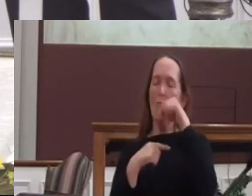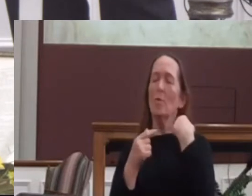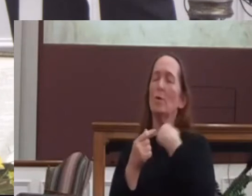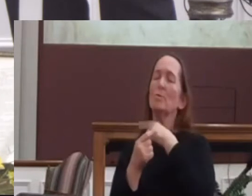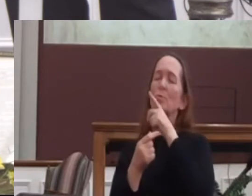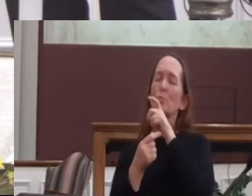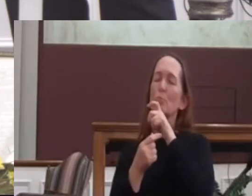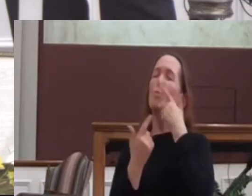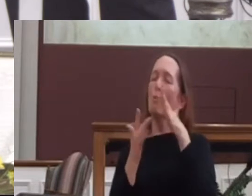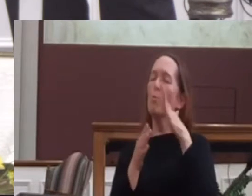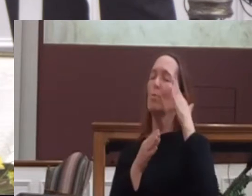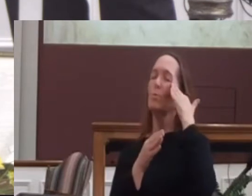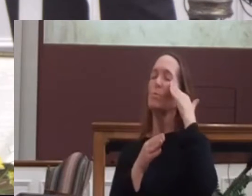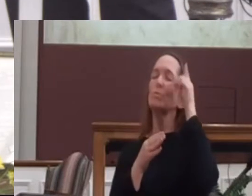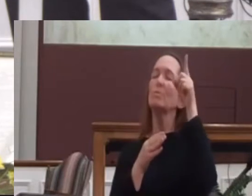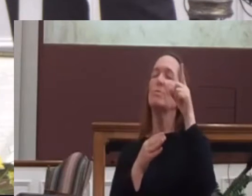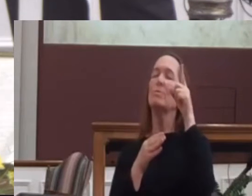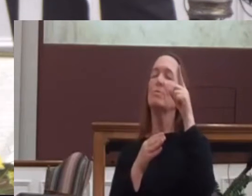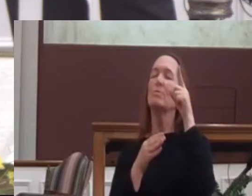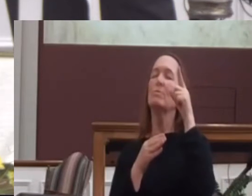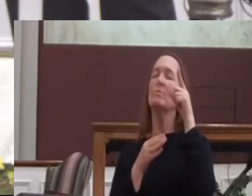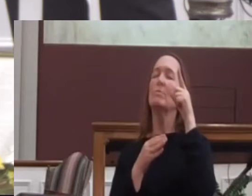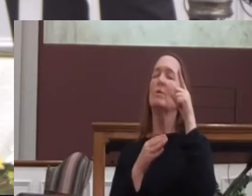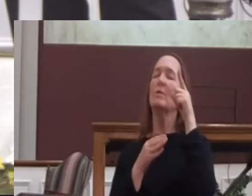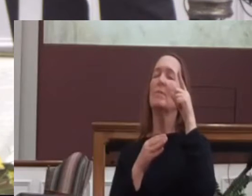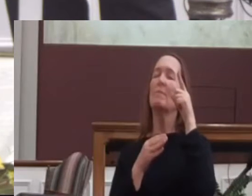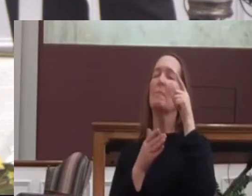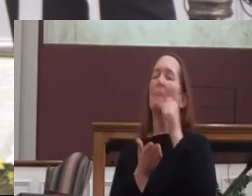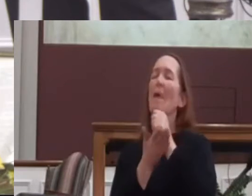And Lord, for those of us who already know You,